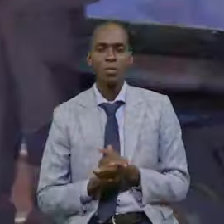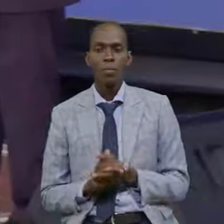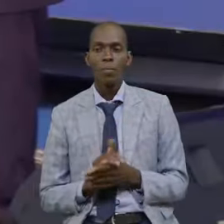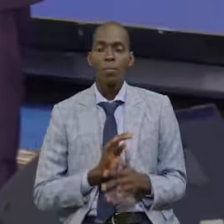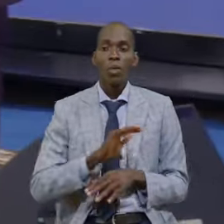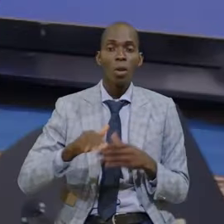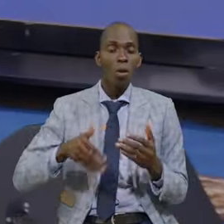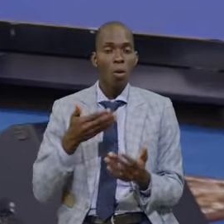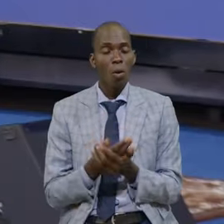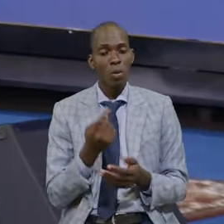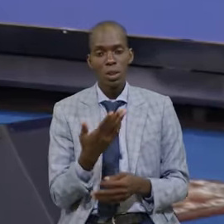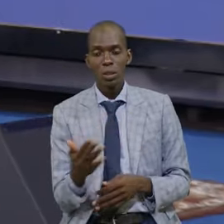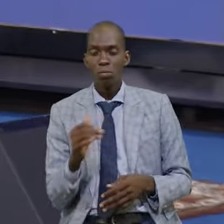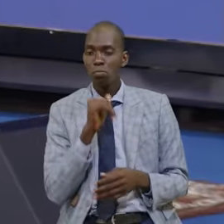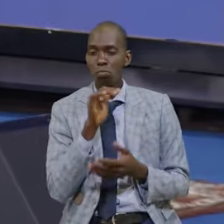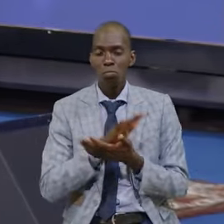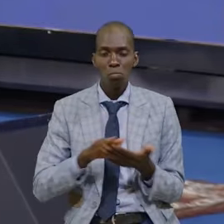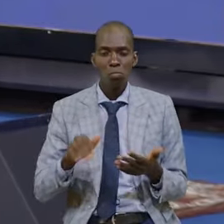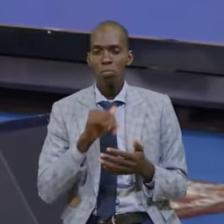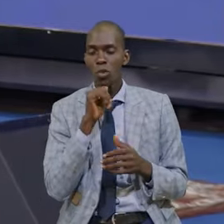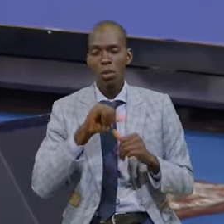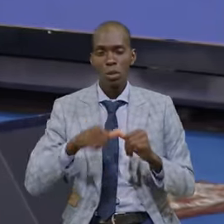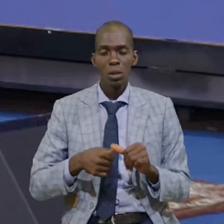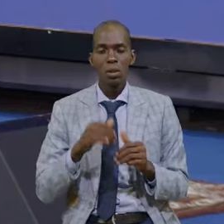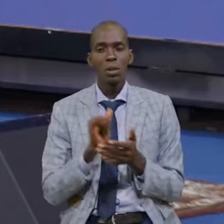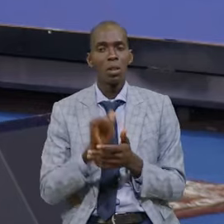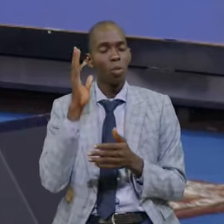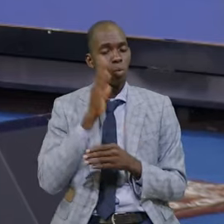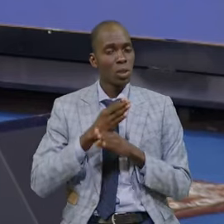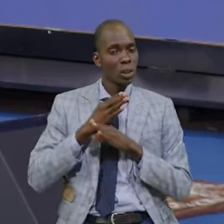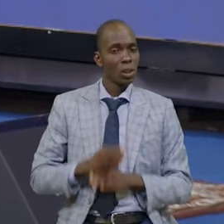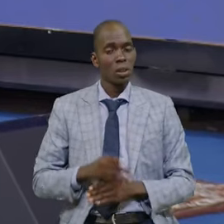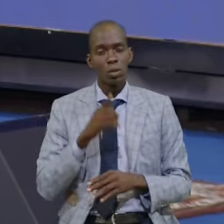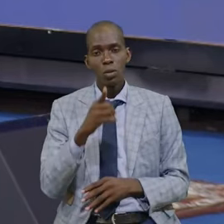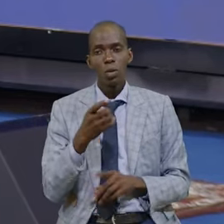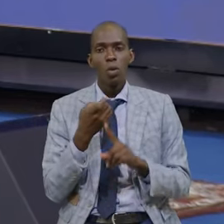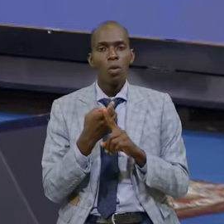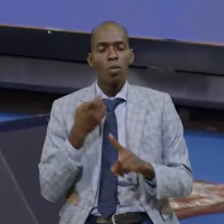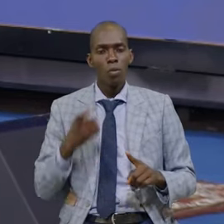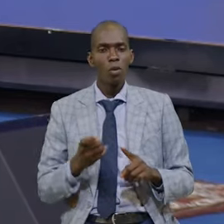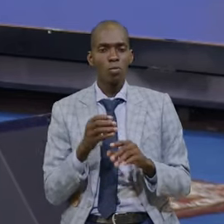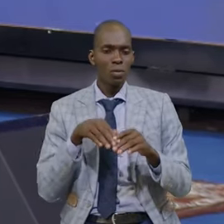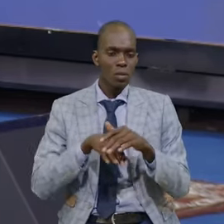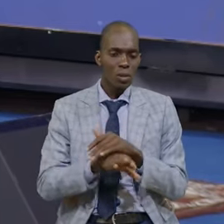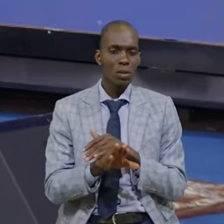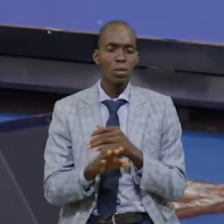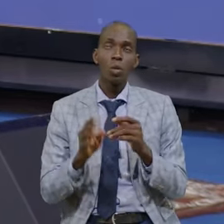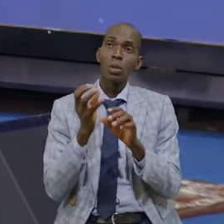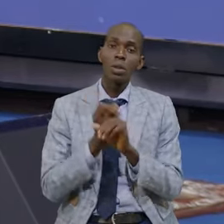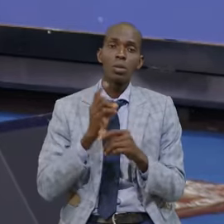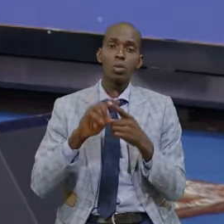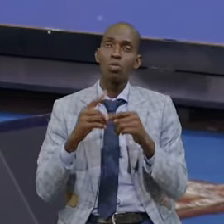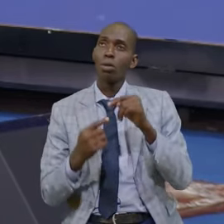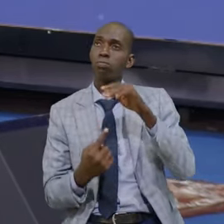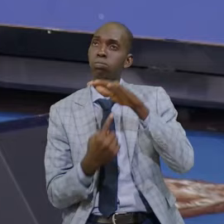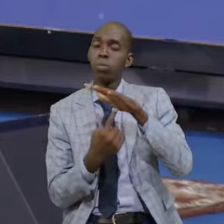things unclean, uncircumcised, that will hinder you from getting to the top where God